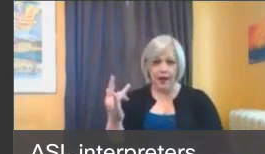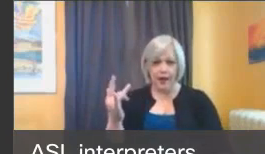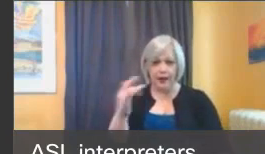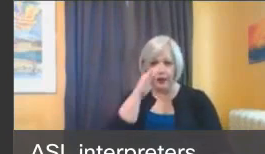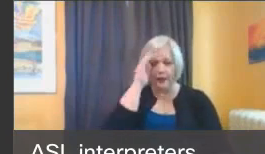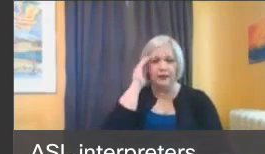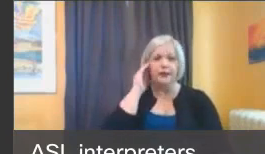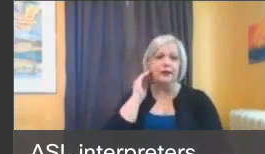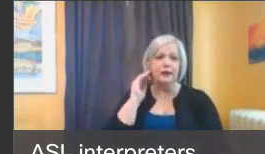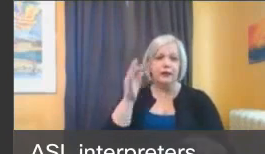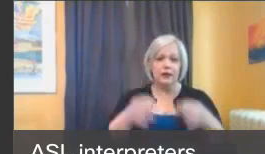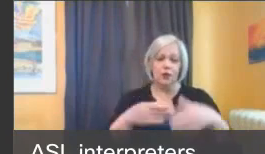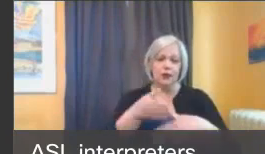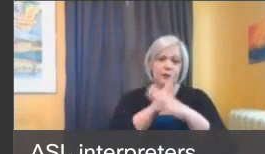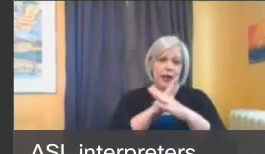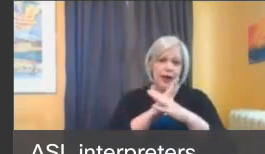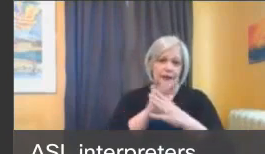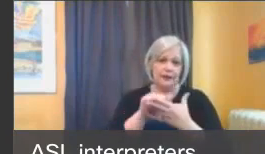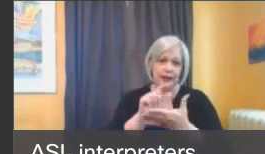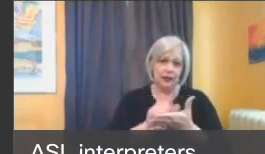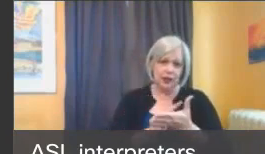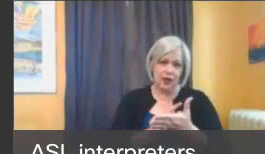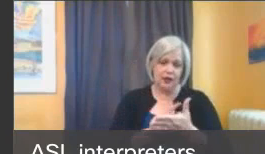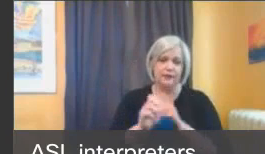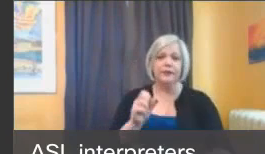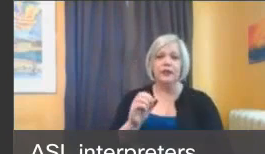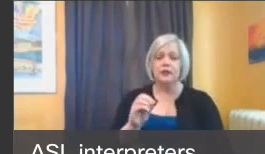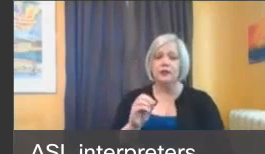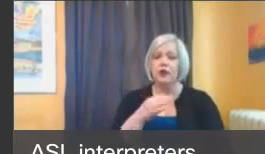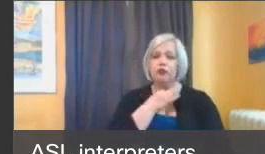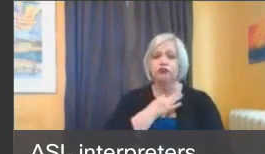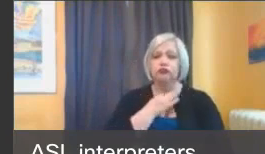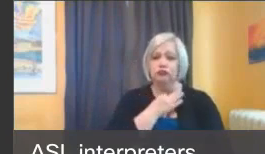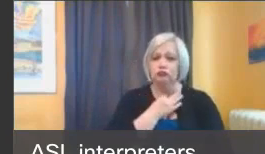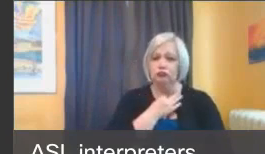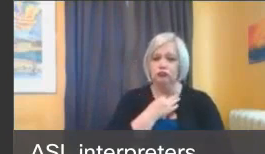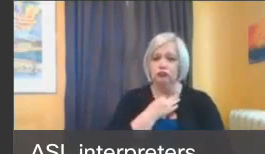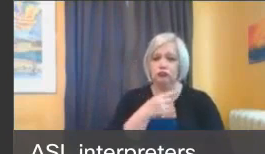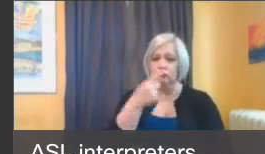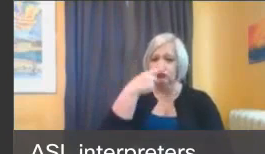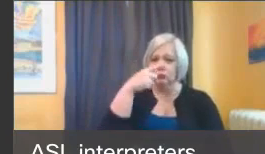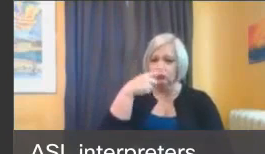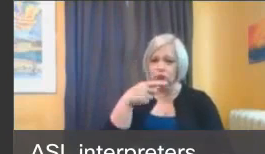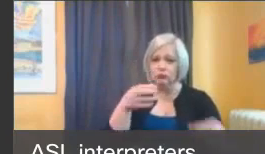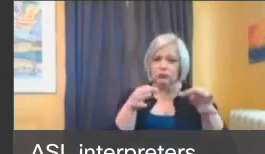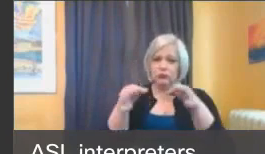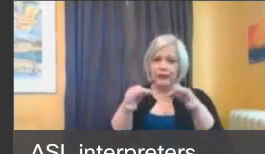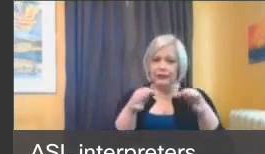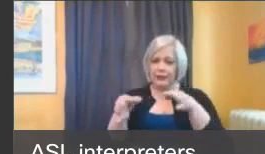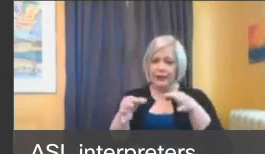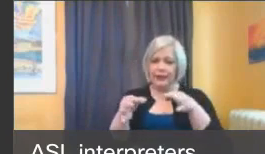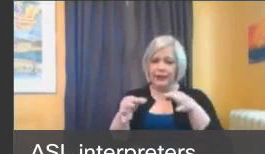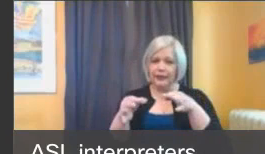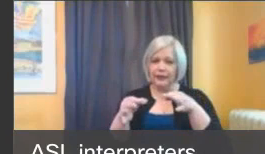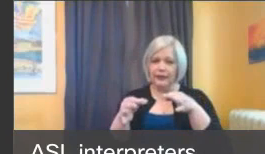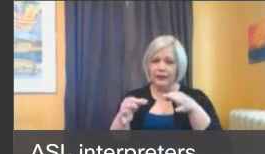why it was blocked by the court. And so I wanted to ask if you would please explain to us what the,